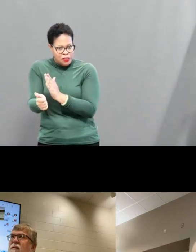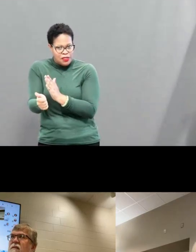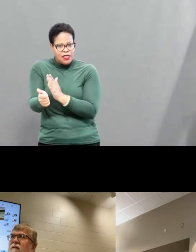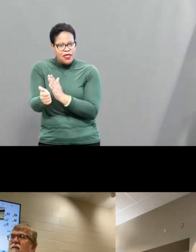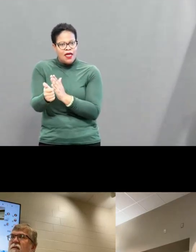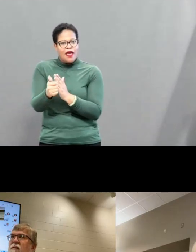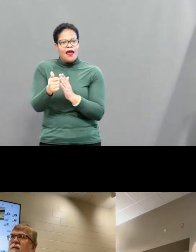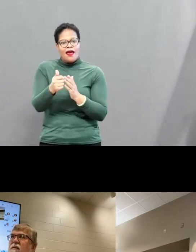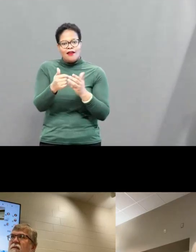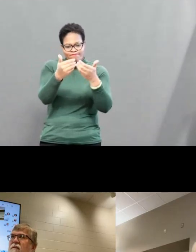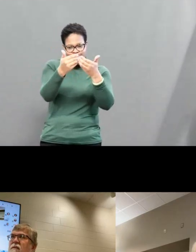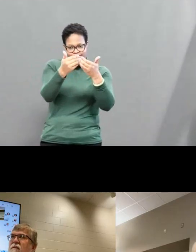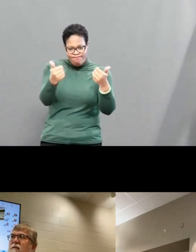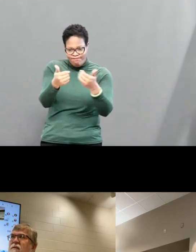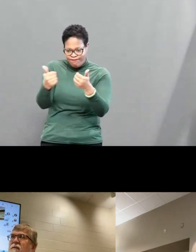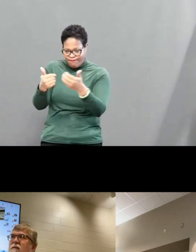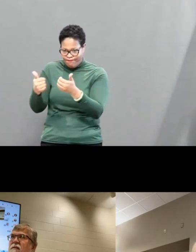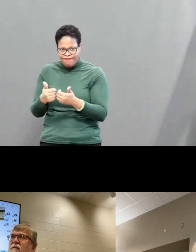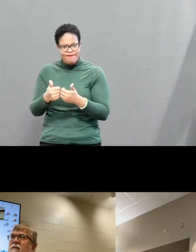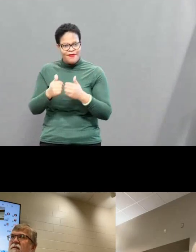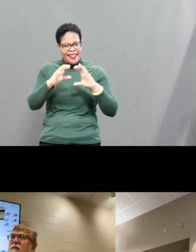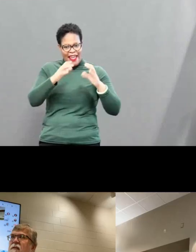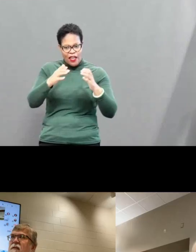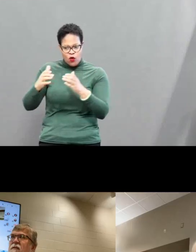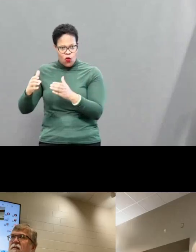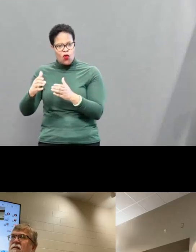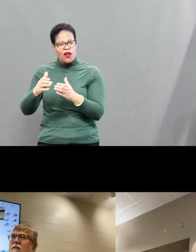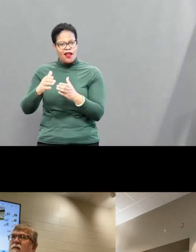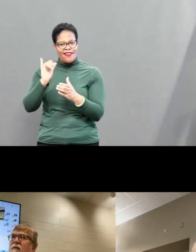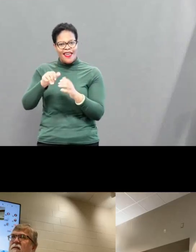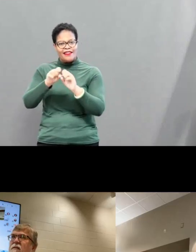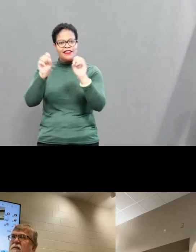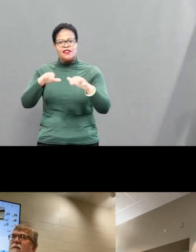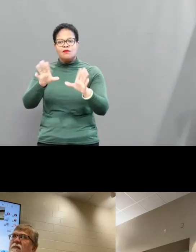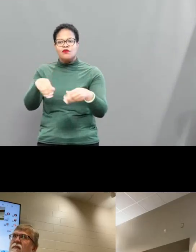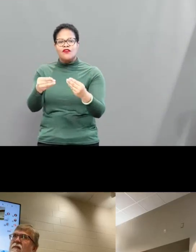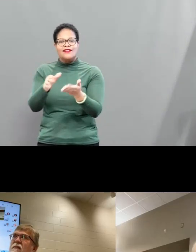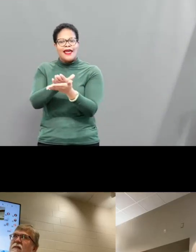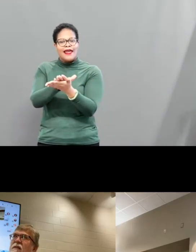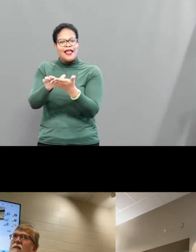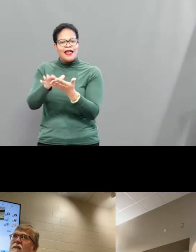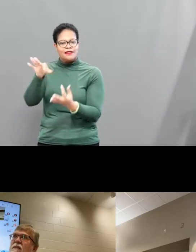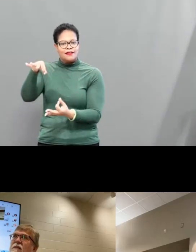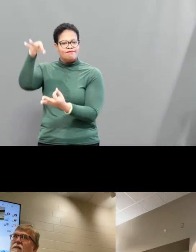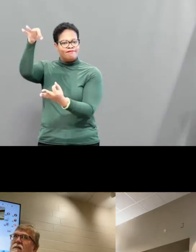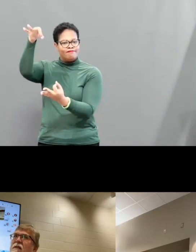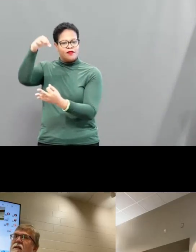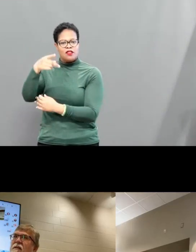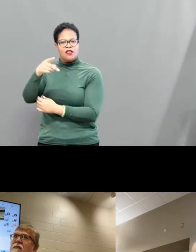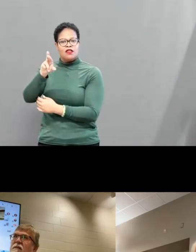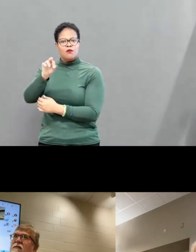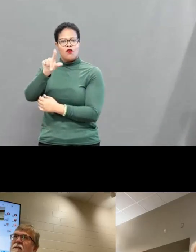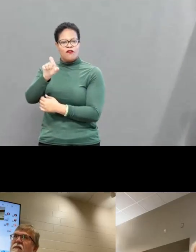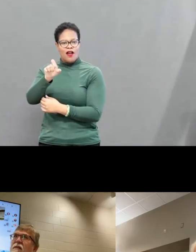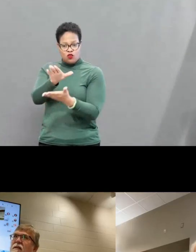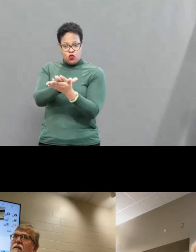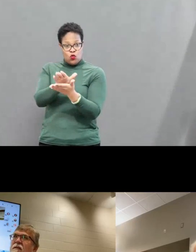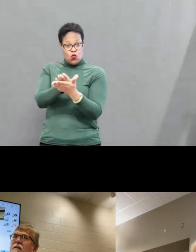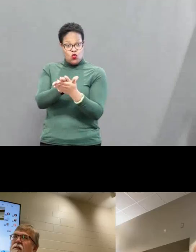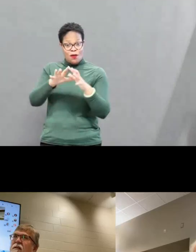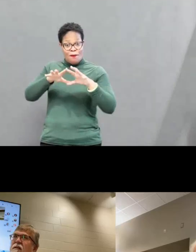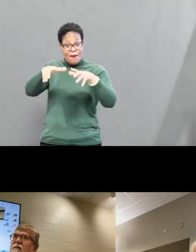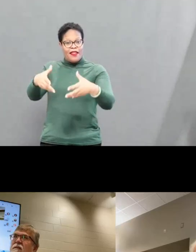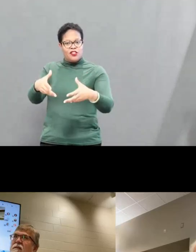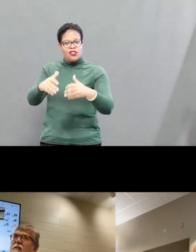by subcategories, and it just provides a nice profile of that school's population in terms of